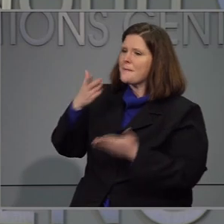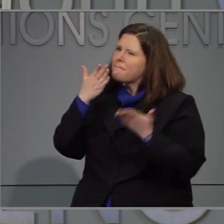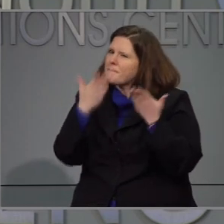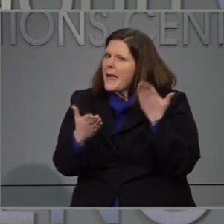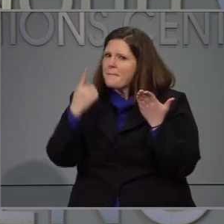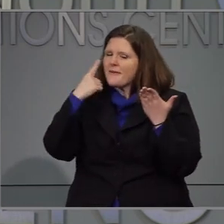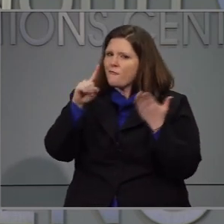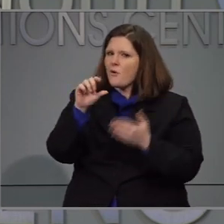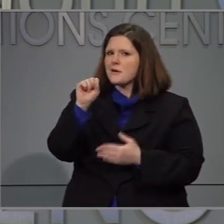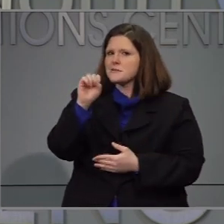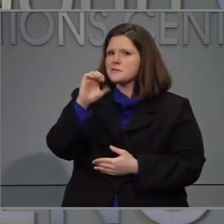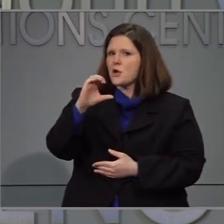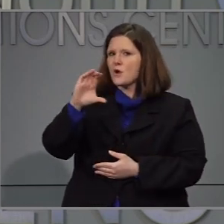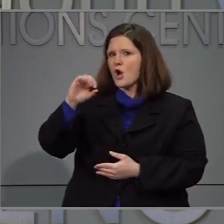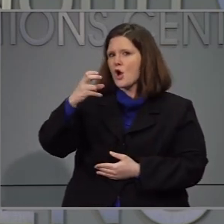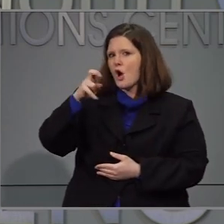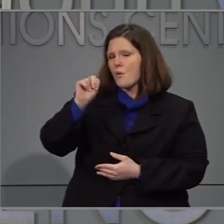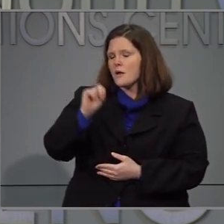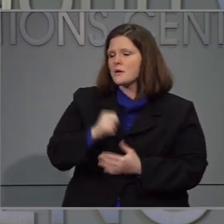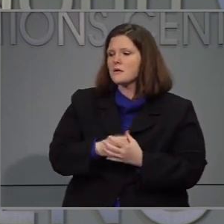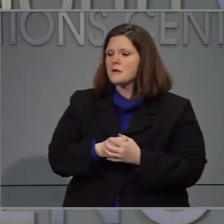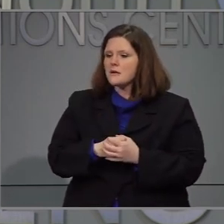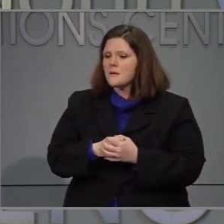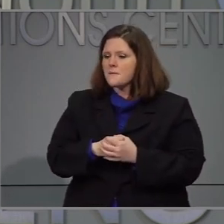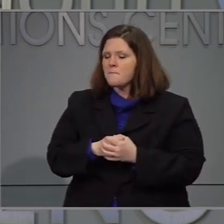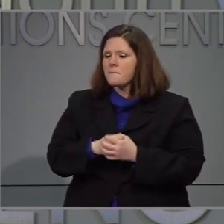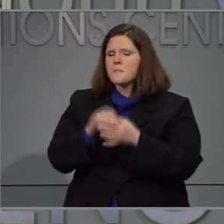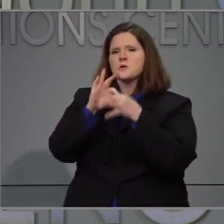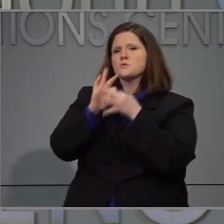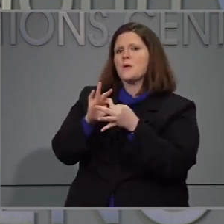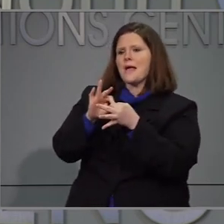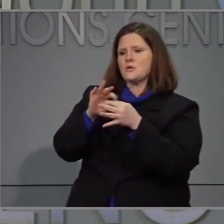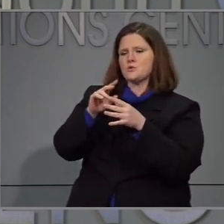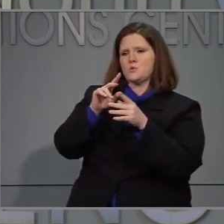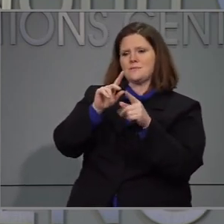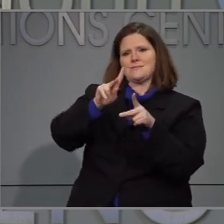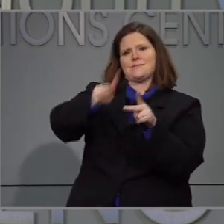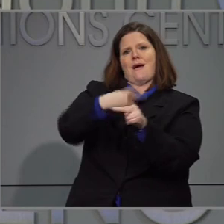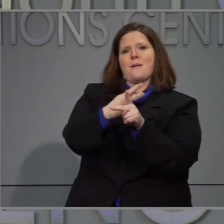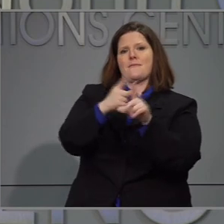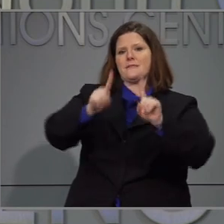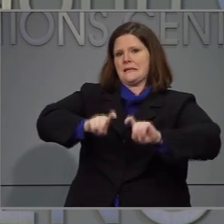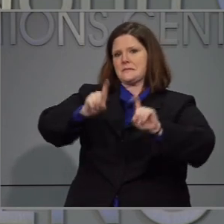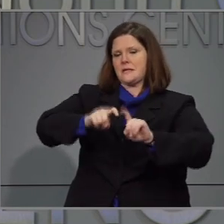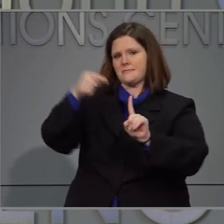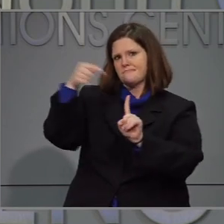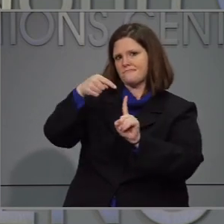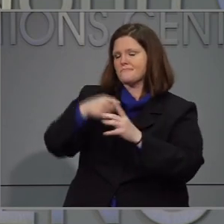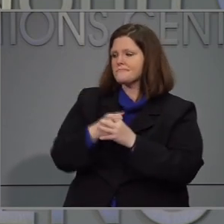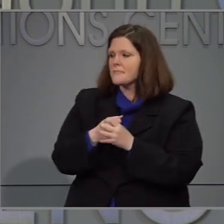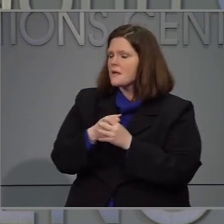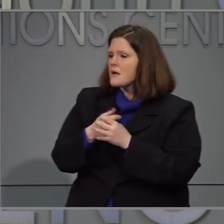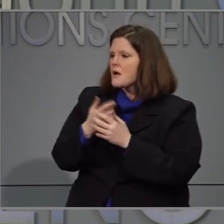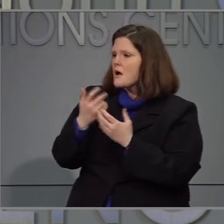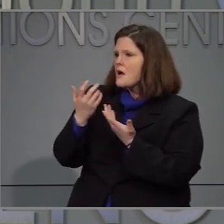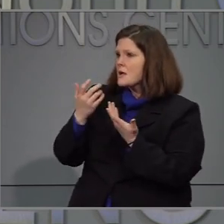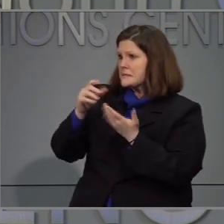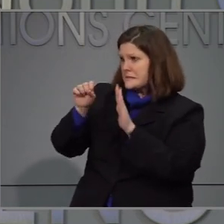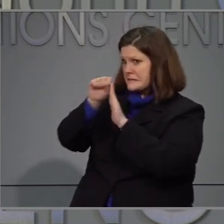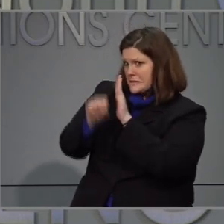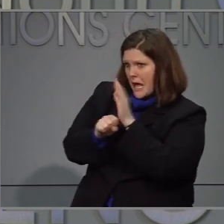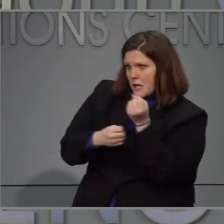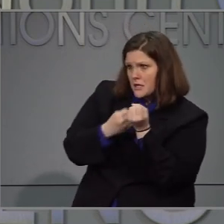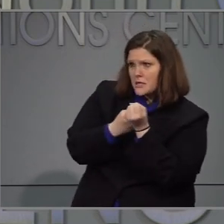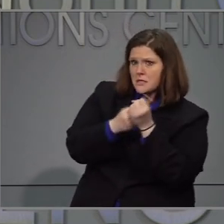Cohen, about different sort of testing. I'm wondering where the state stands on antibody tests and whether or not that is going to be